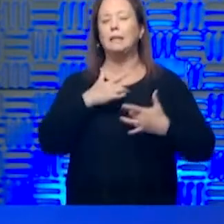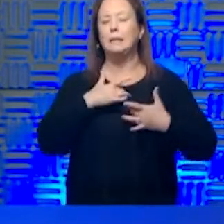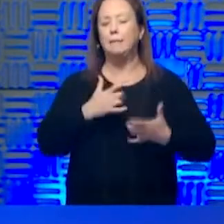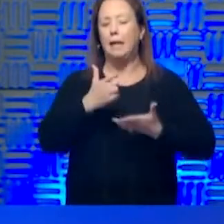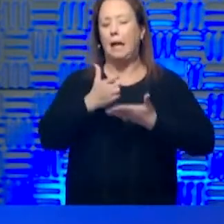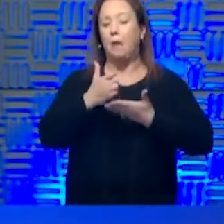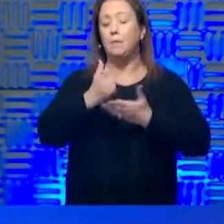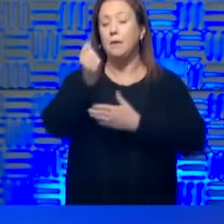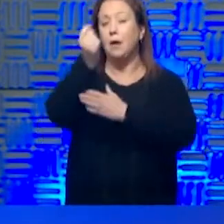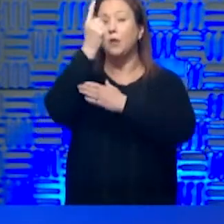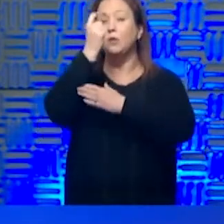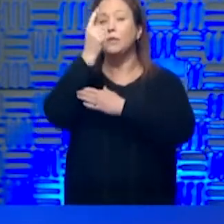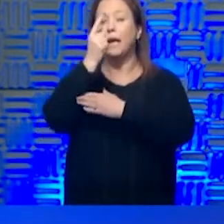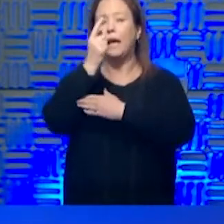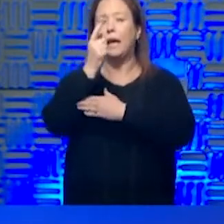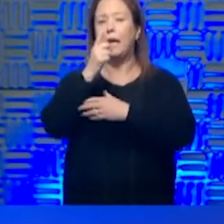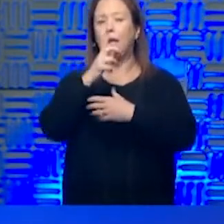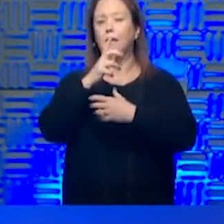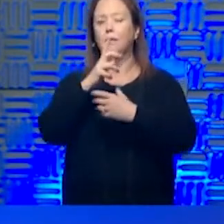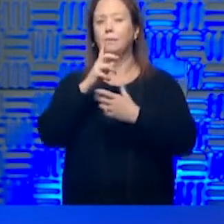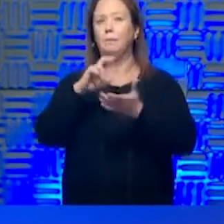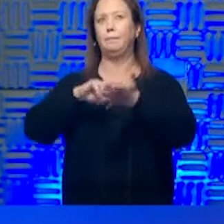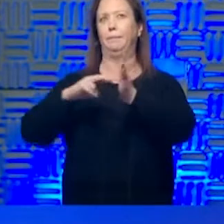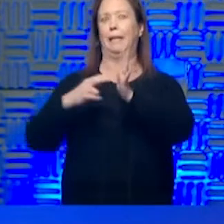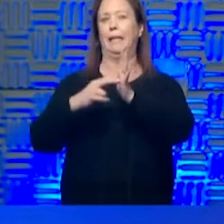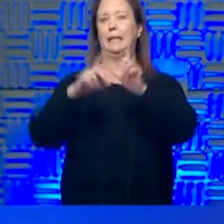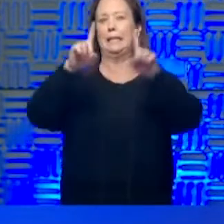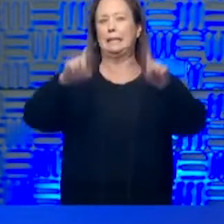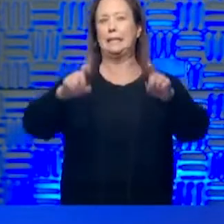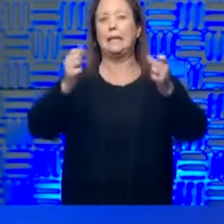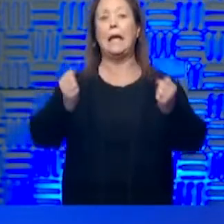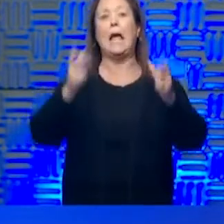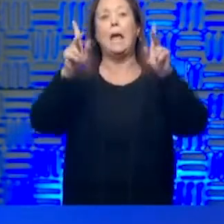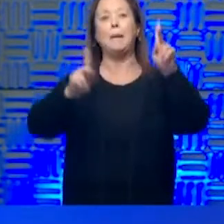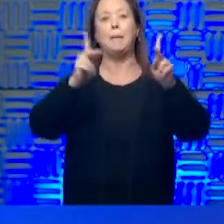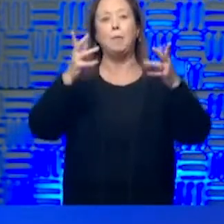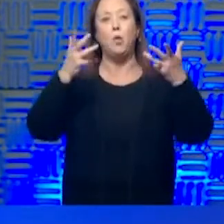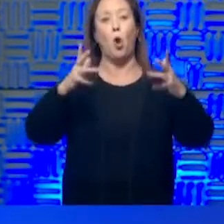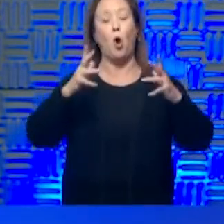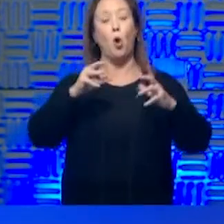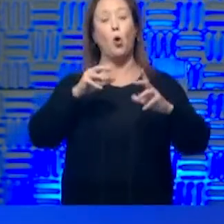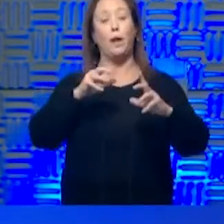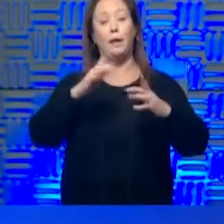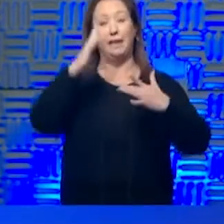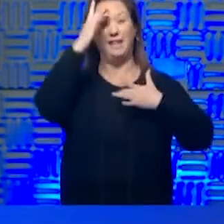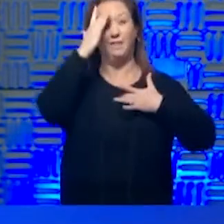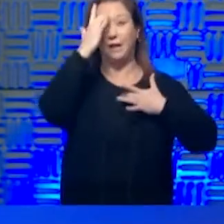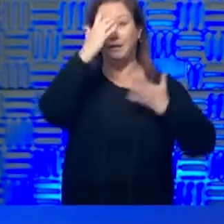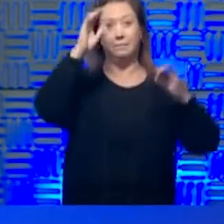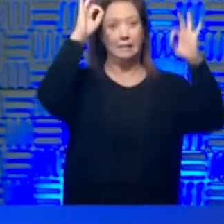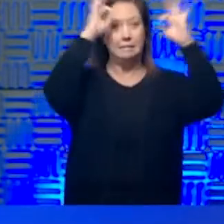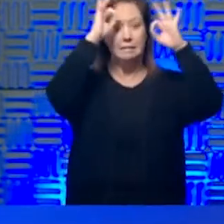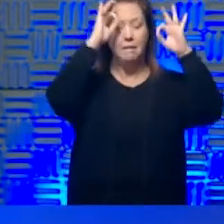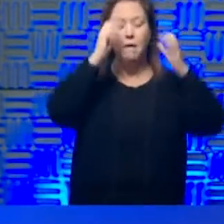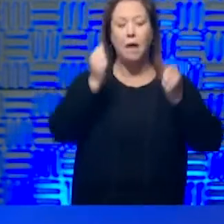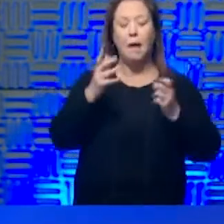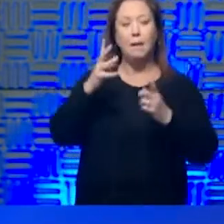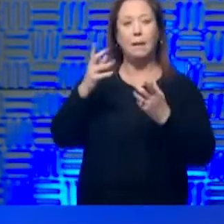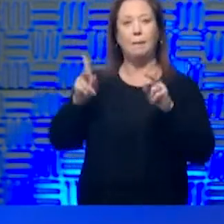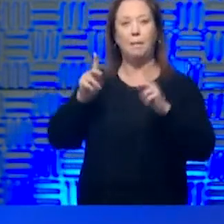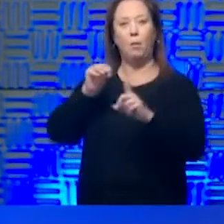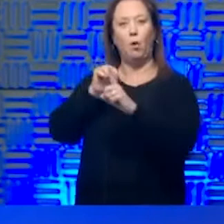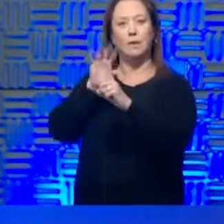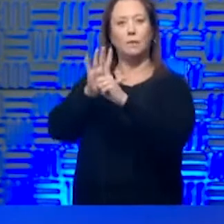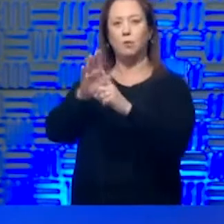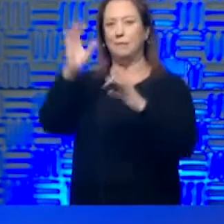really understand the prevalence of this infection, meaning how many people were infected and maybe didn't know, how many people were exposed and maybe didn't